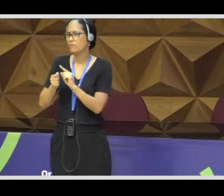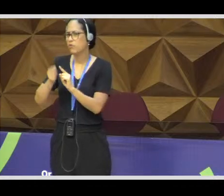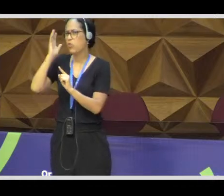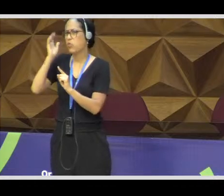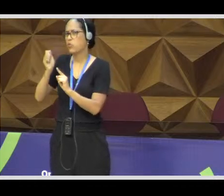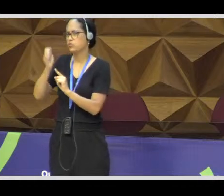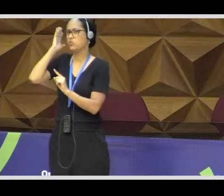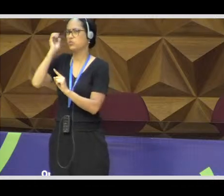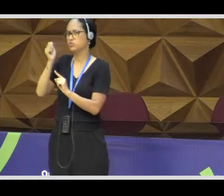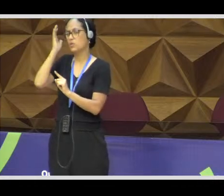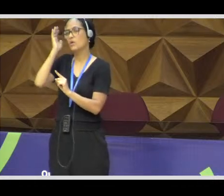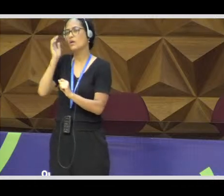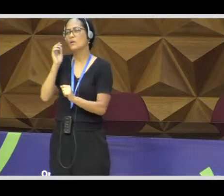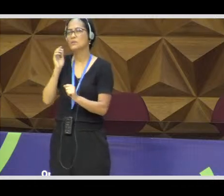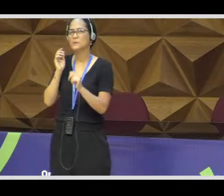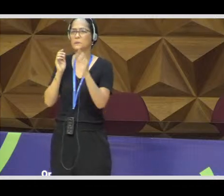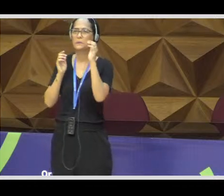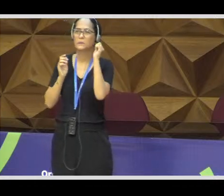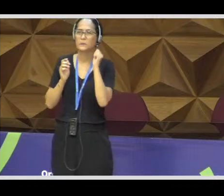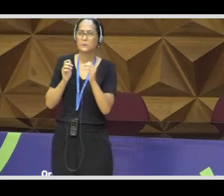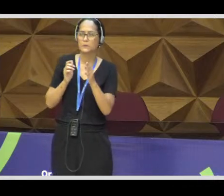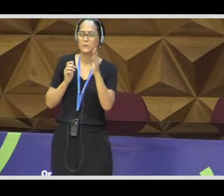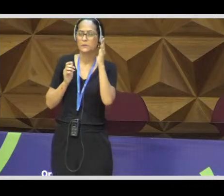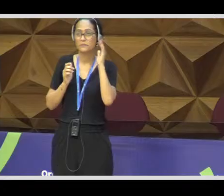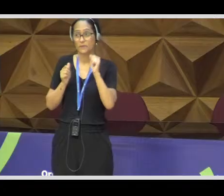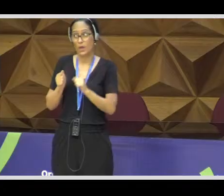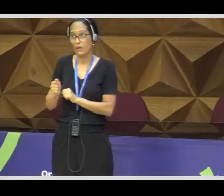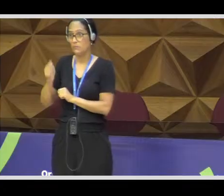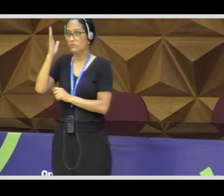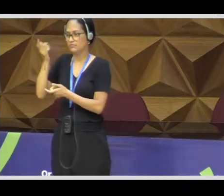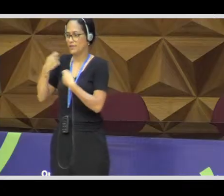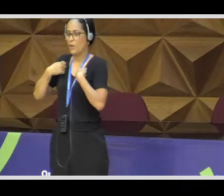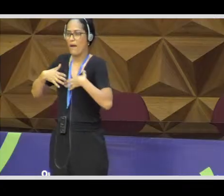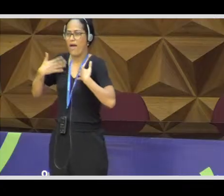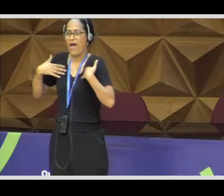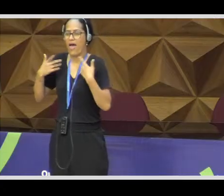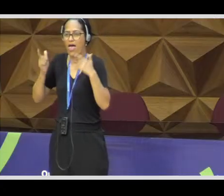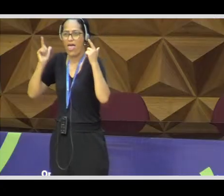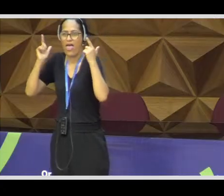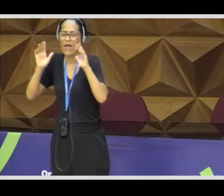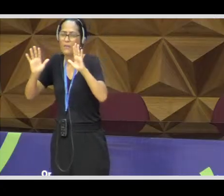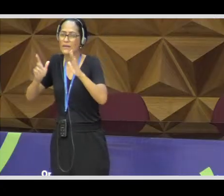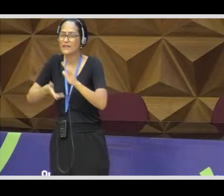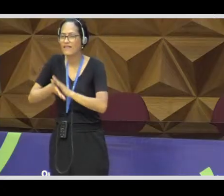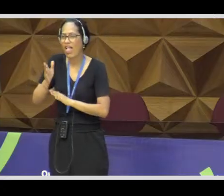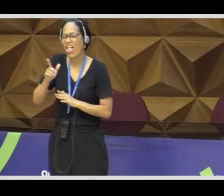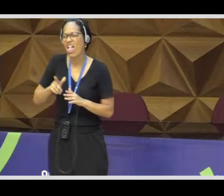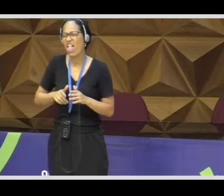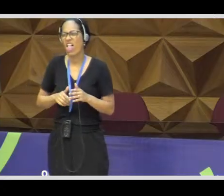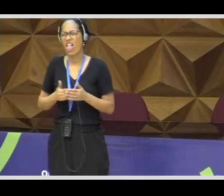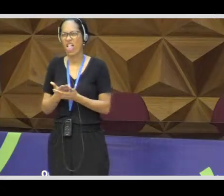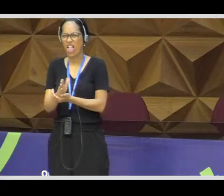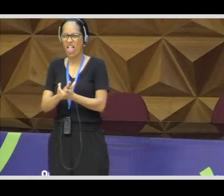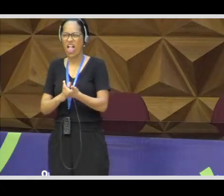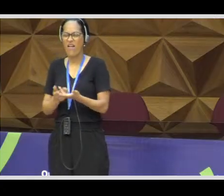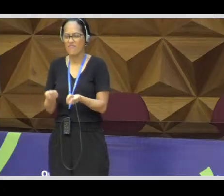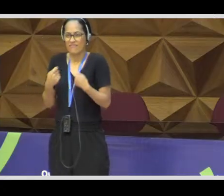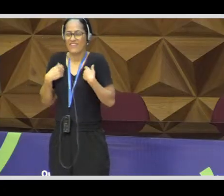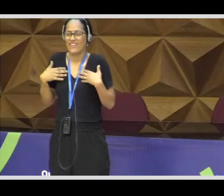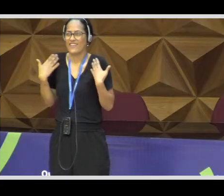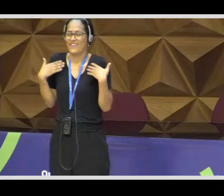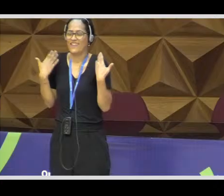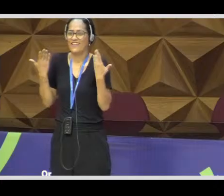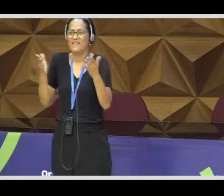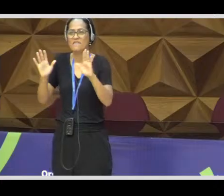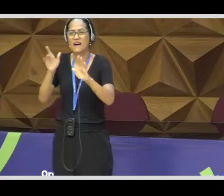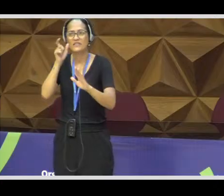exciting. So if you're on a boring journey, you can make it feel more exciting by doing that. Interestingly, people perceived the